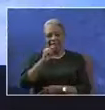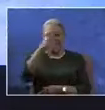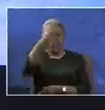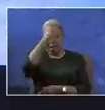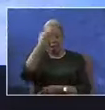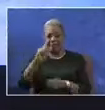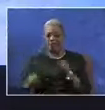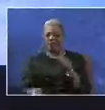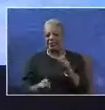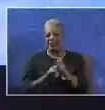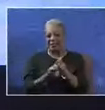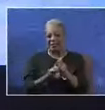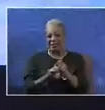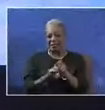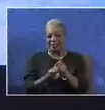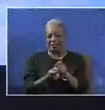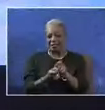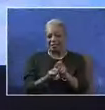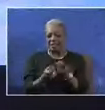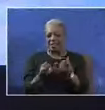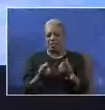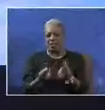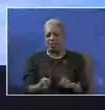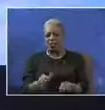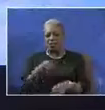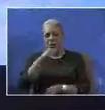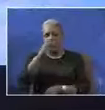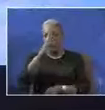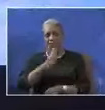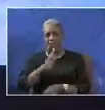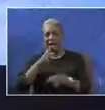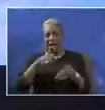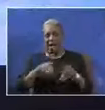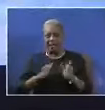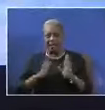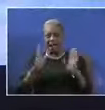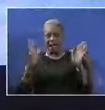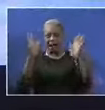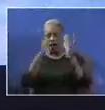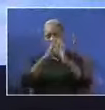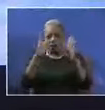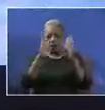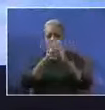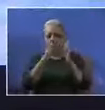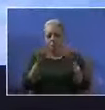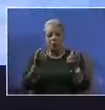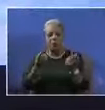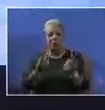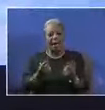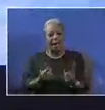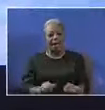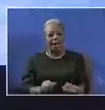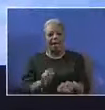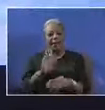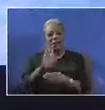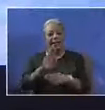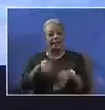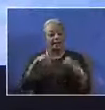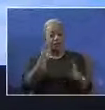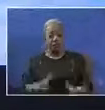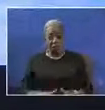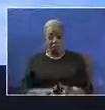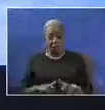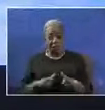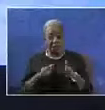in the blanks very quickly. Whenever God allows trouble to come in your life, God lets trouble come in your life. God will send some angel